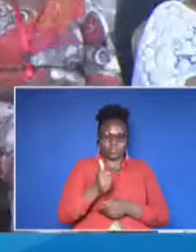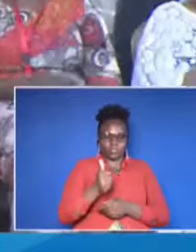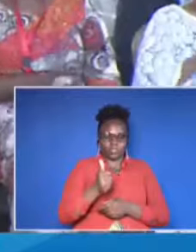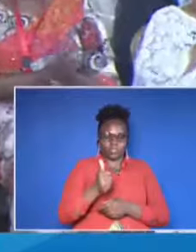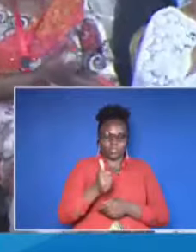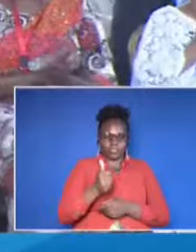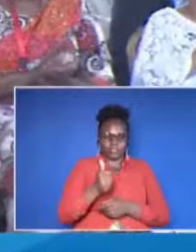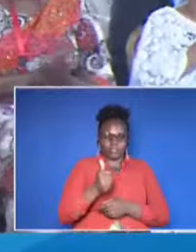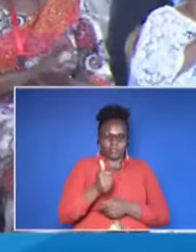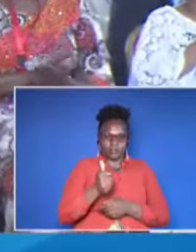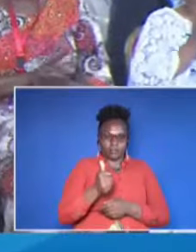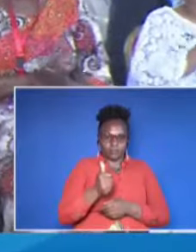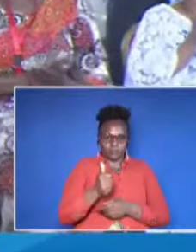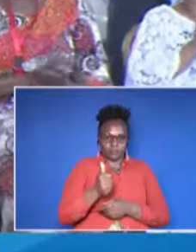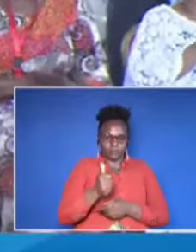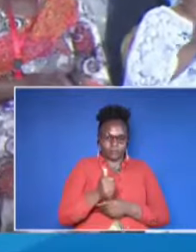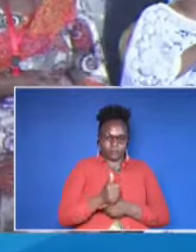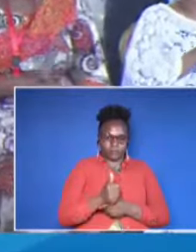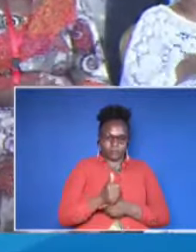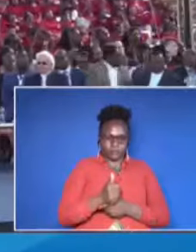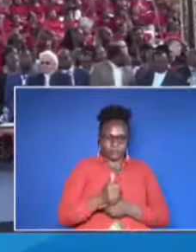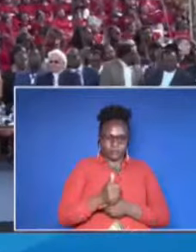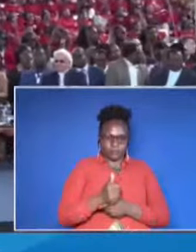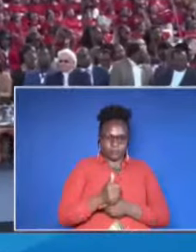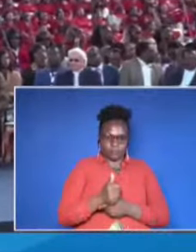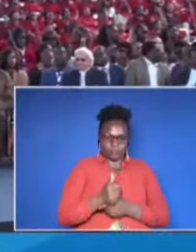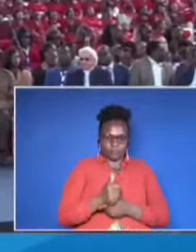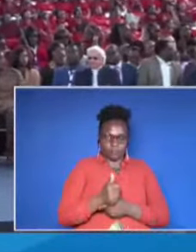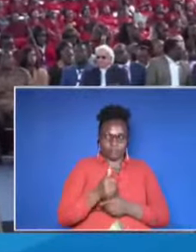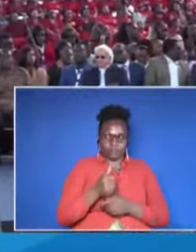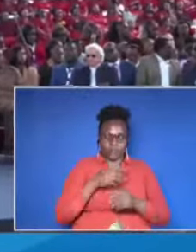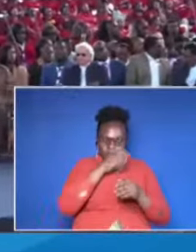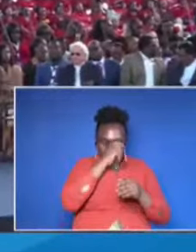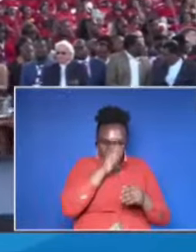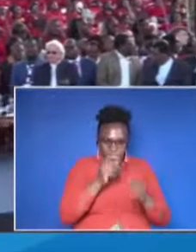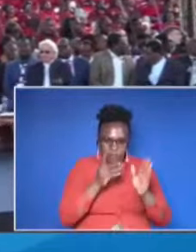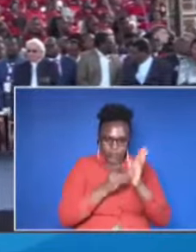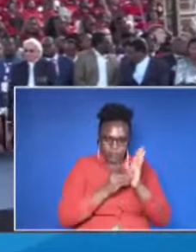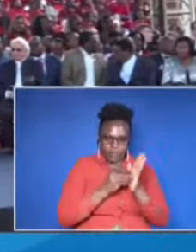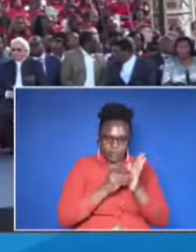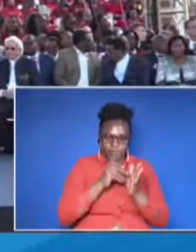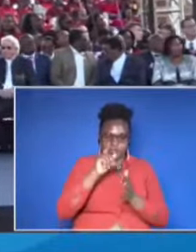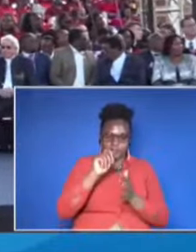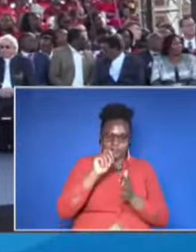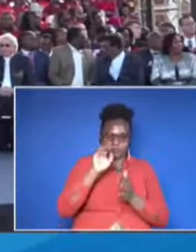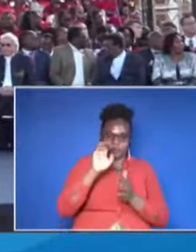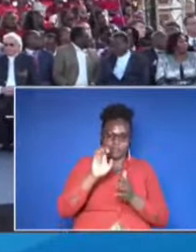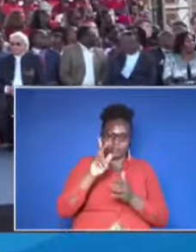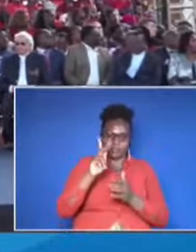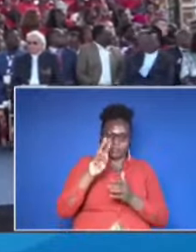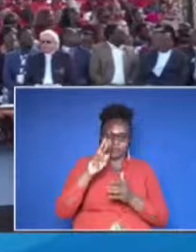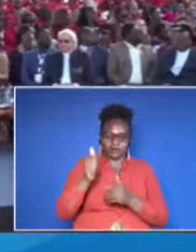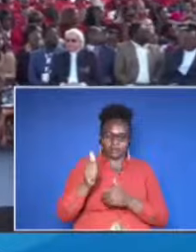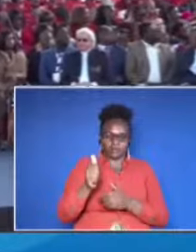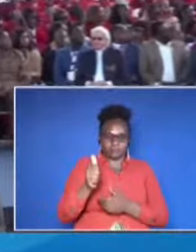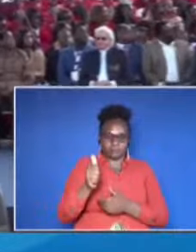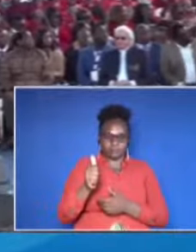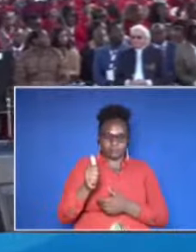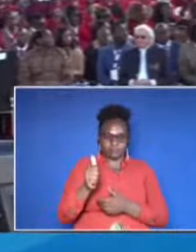Malo Mima we have honorable Dr tea tomb